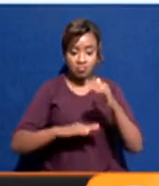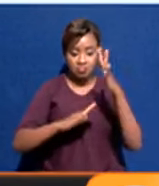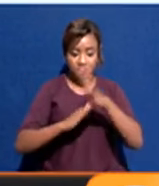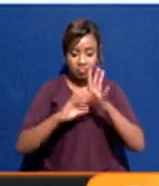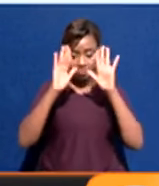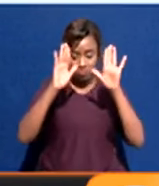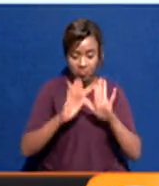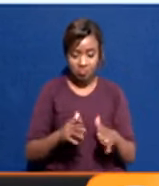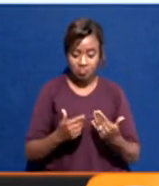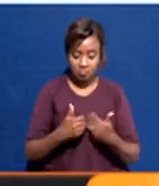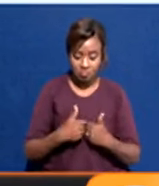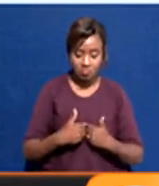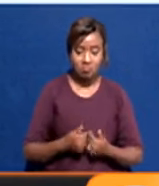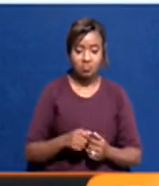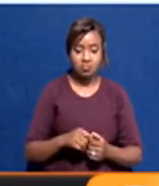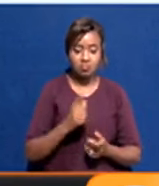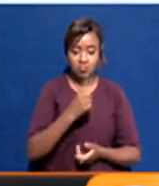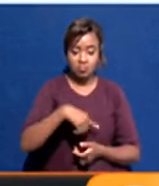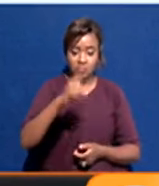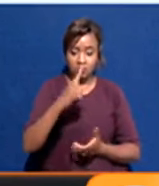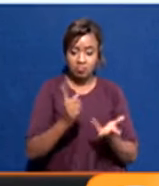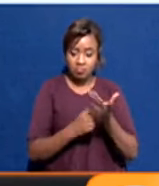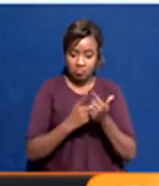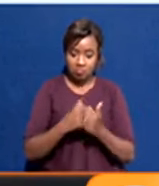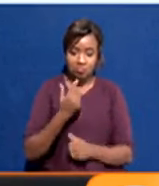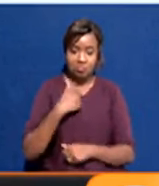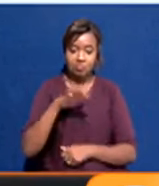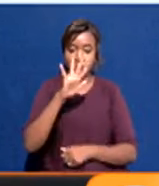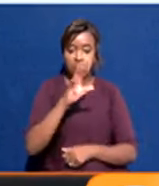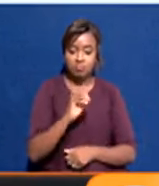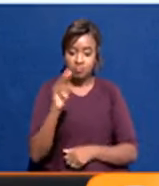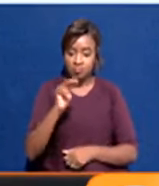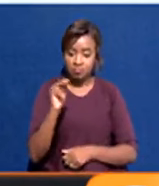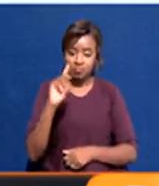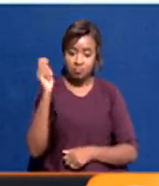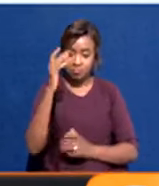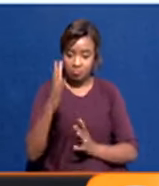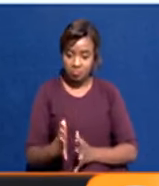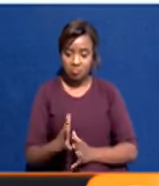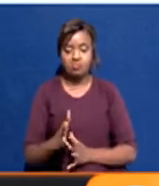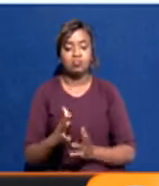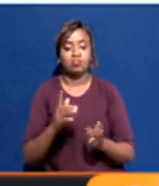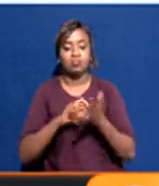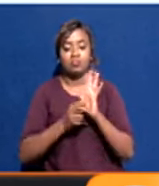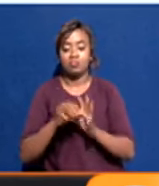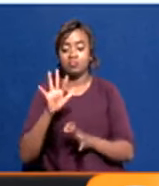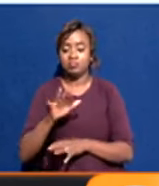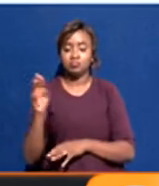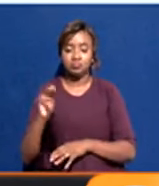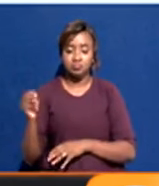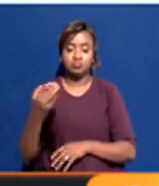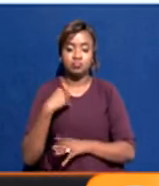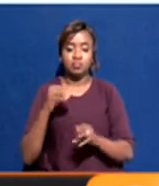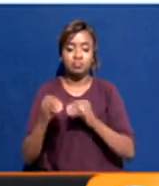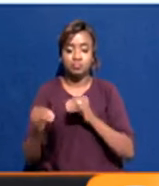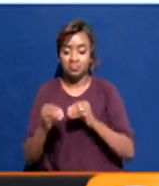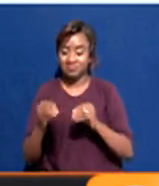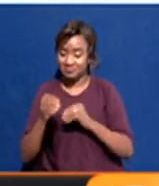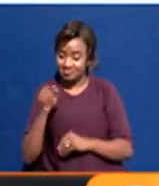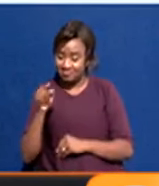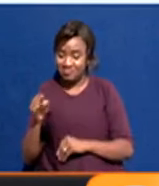data. Know we have 50 million Kenyans, and out of 50, 5 million persons have disability and they need